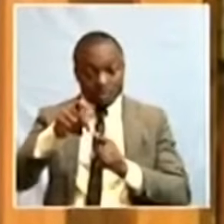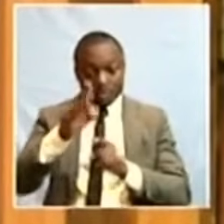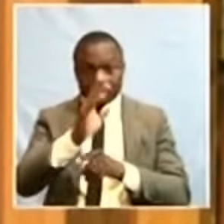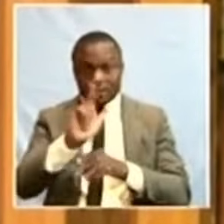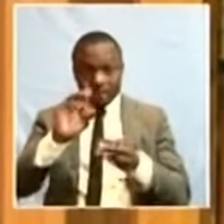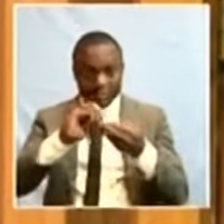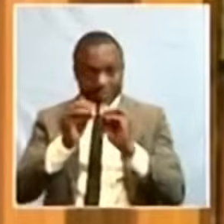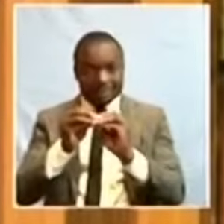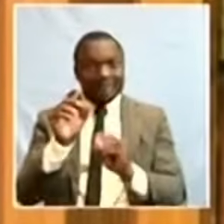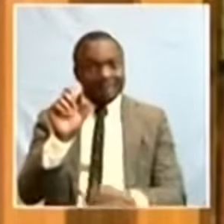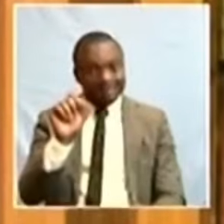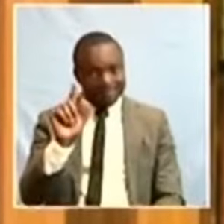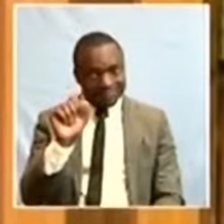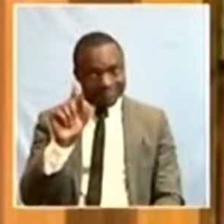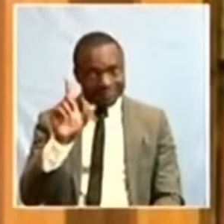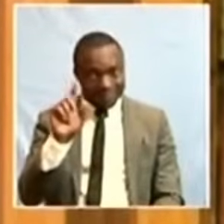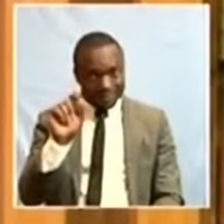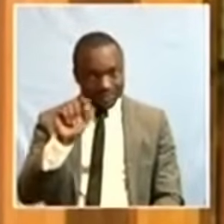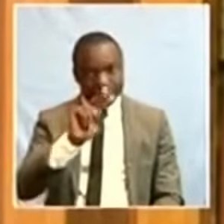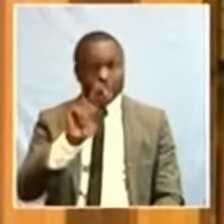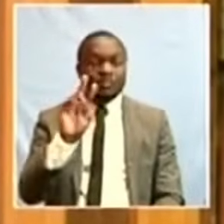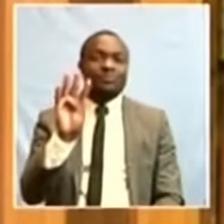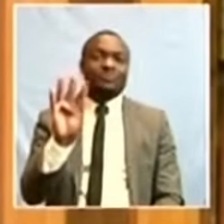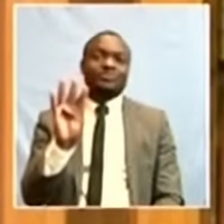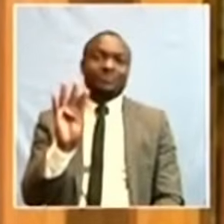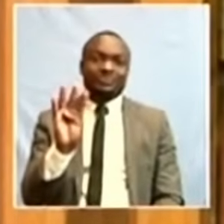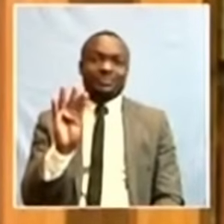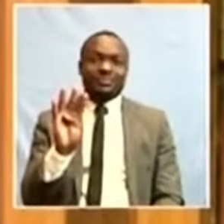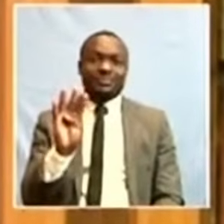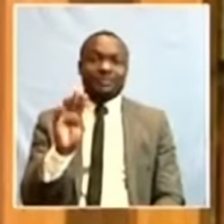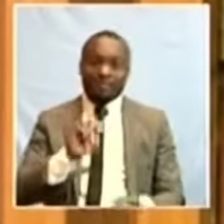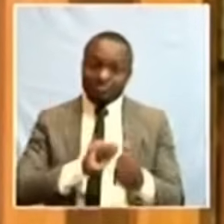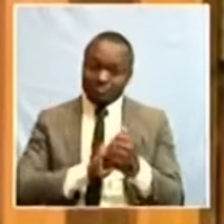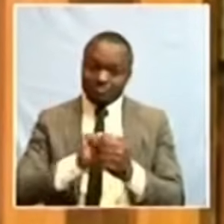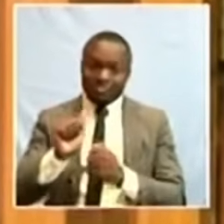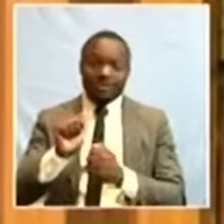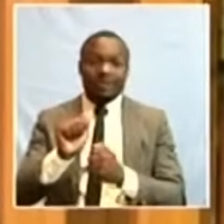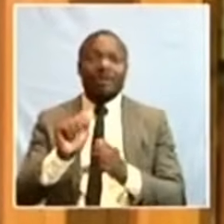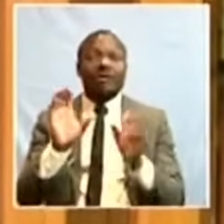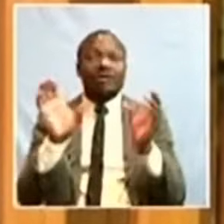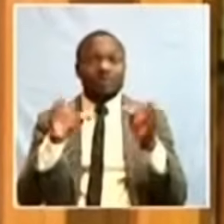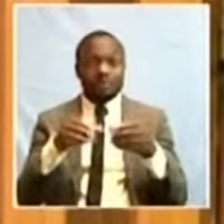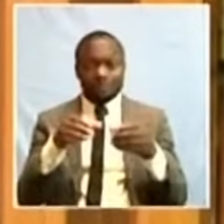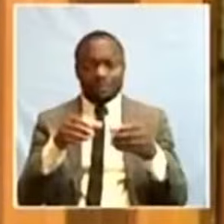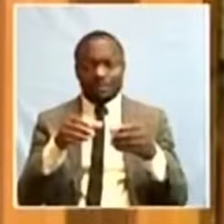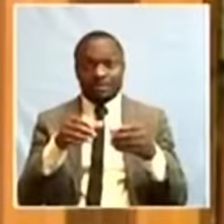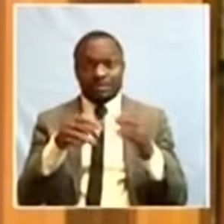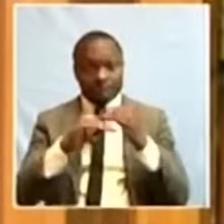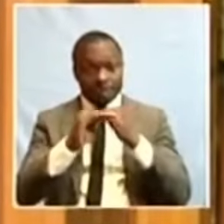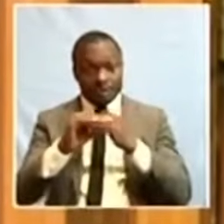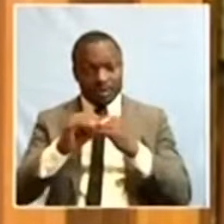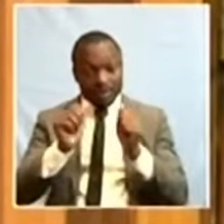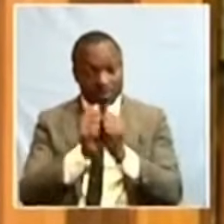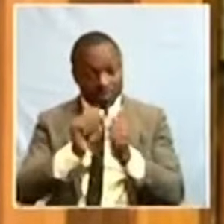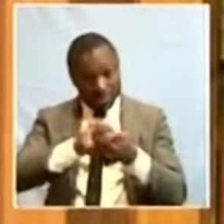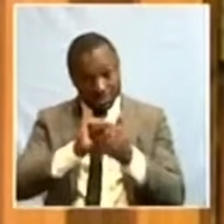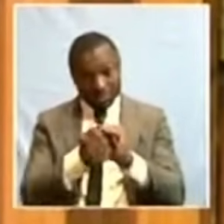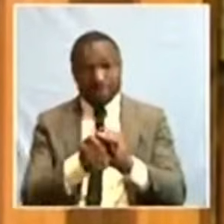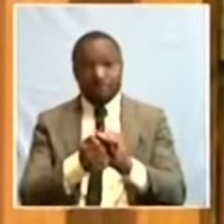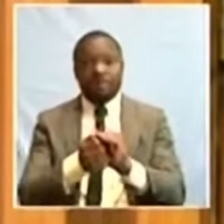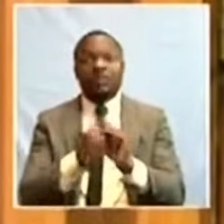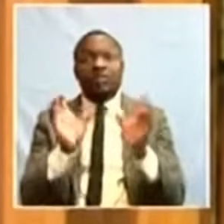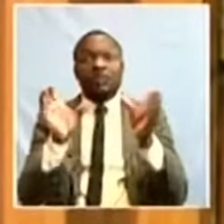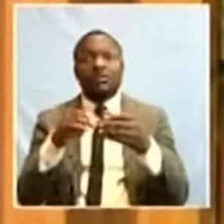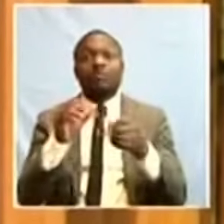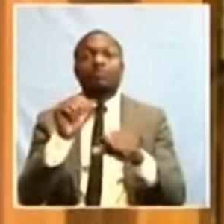Bill number 11 of 2024. It went through the committee stage with amendments, and the report stage is expected